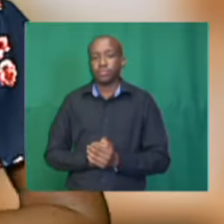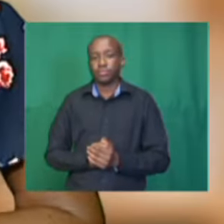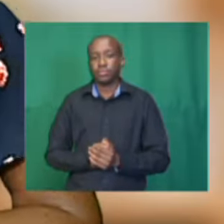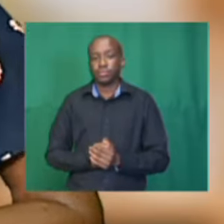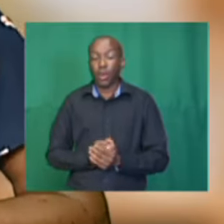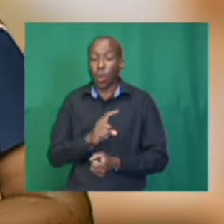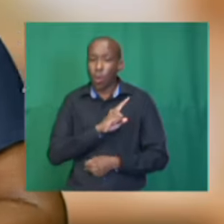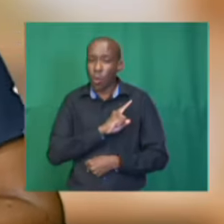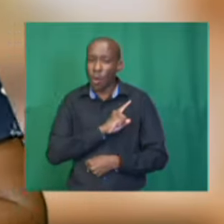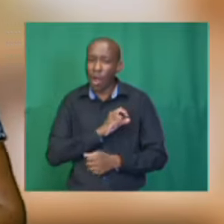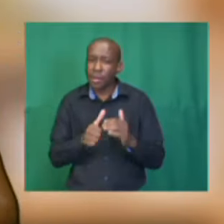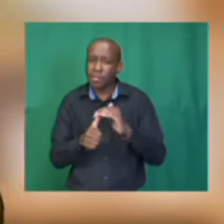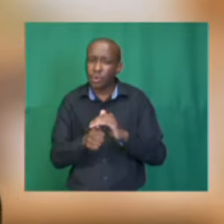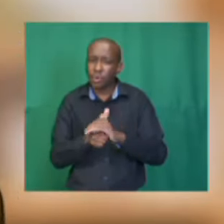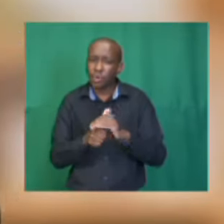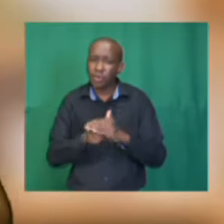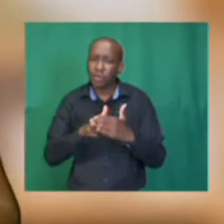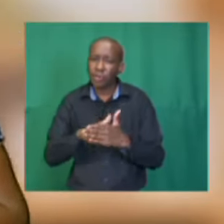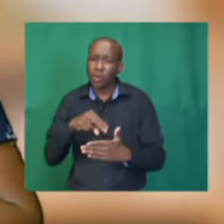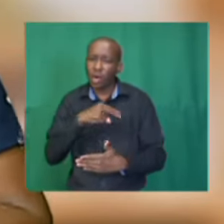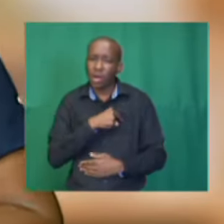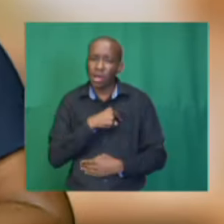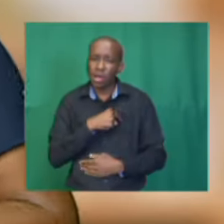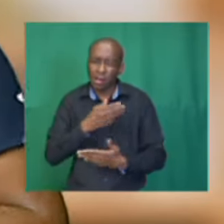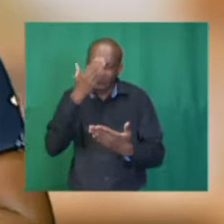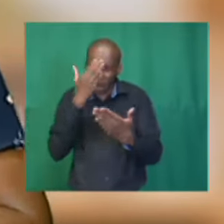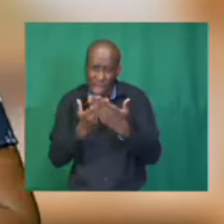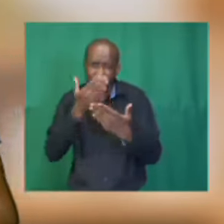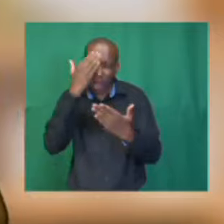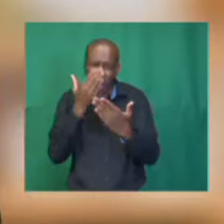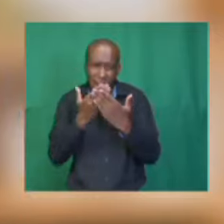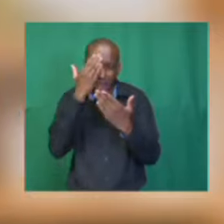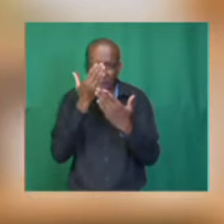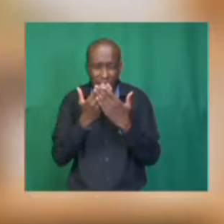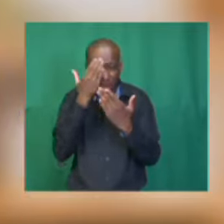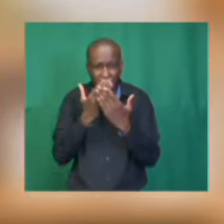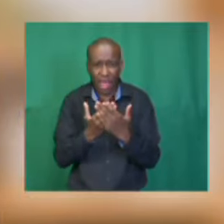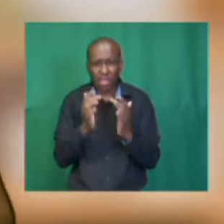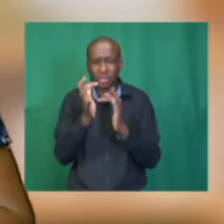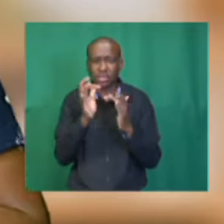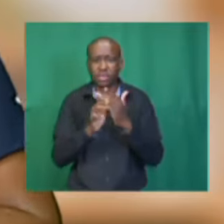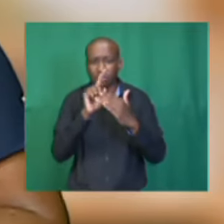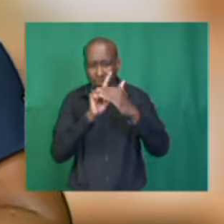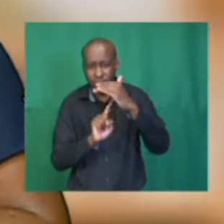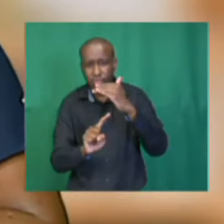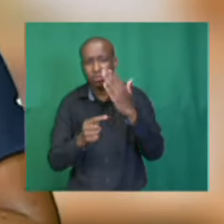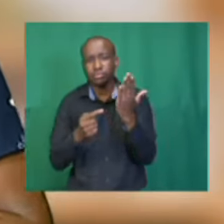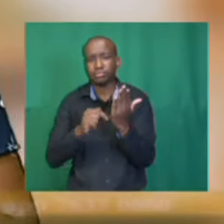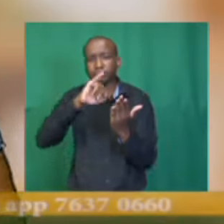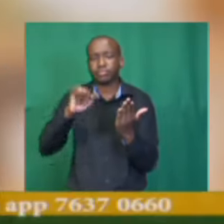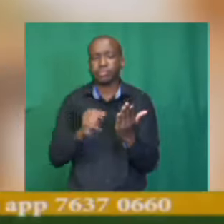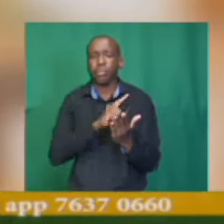Why then is it important for us to learn about the triumphant